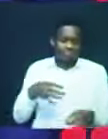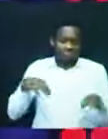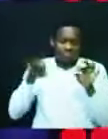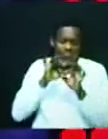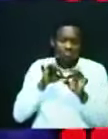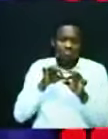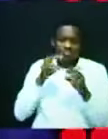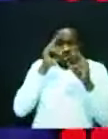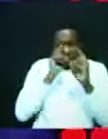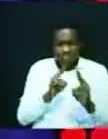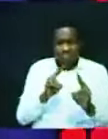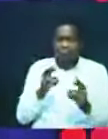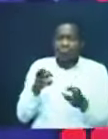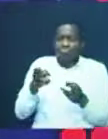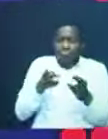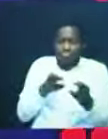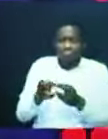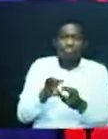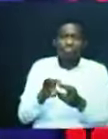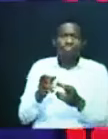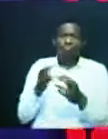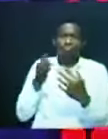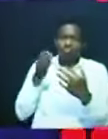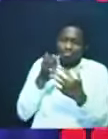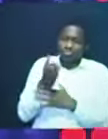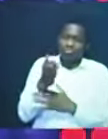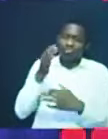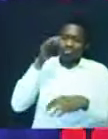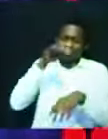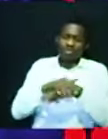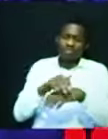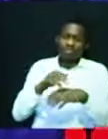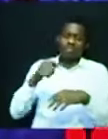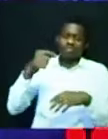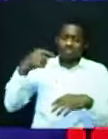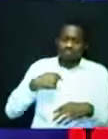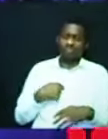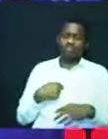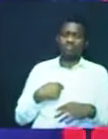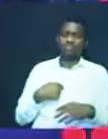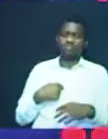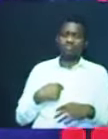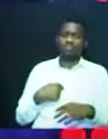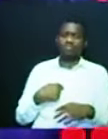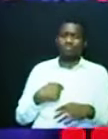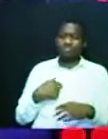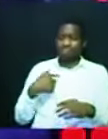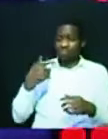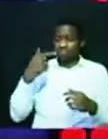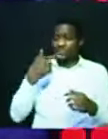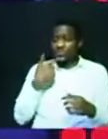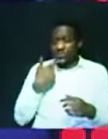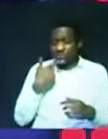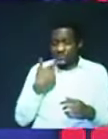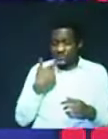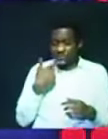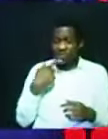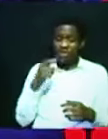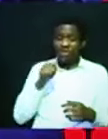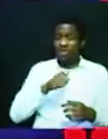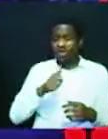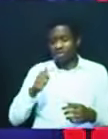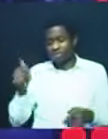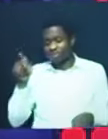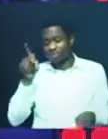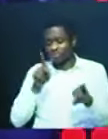to me and ask for wisdom so that they can rule well. Now, what cast off a nyansa we are on? Now, what children say, me so, and I'm penny for nam,